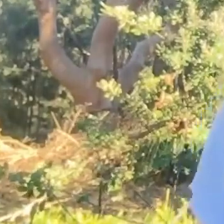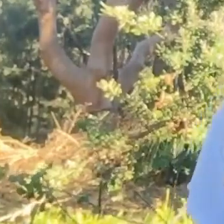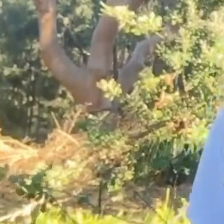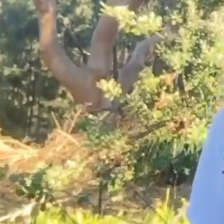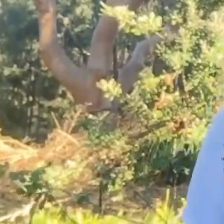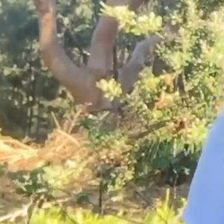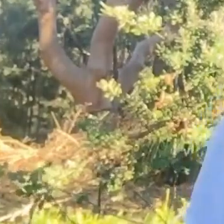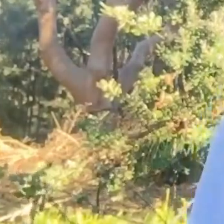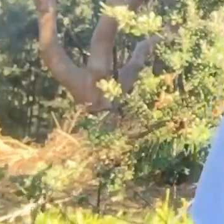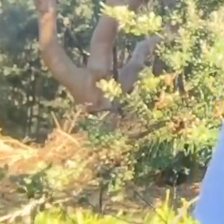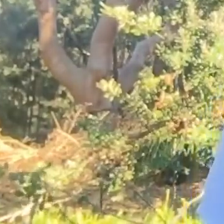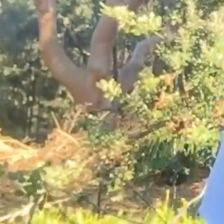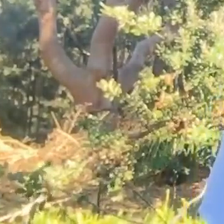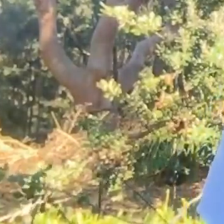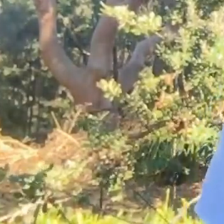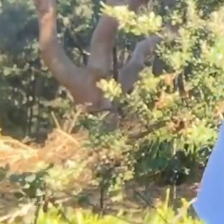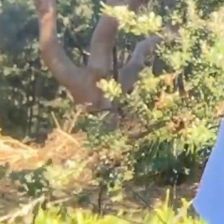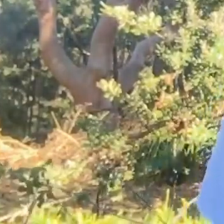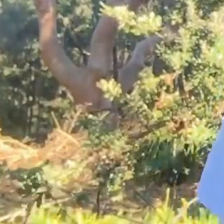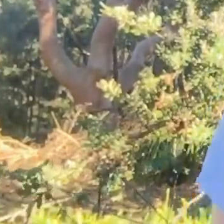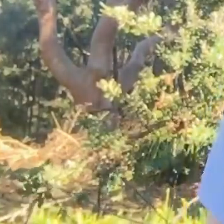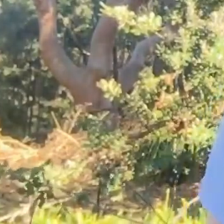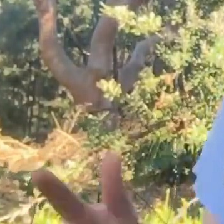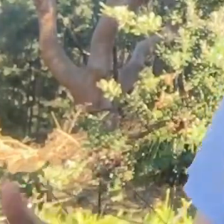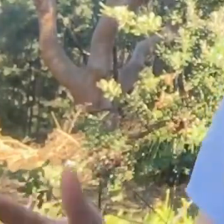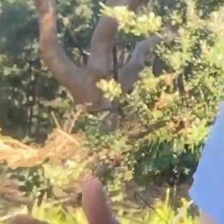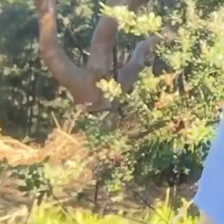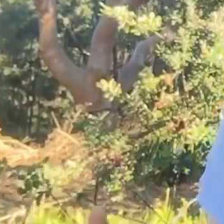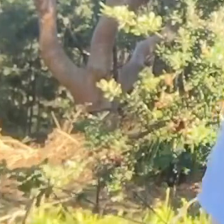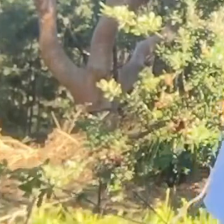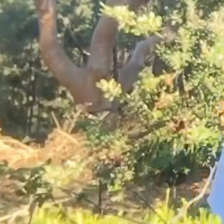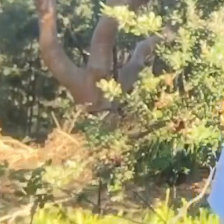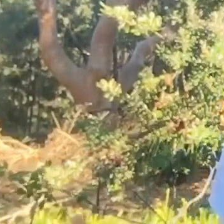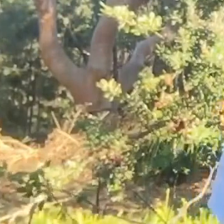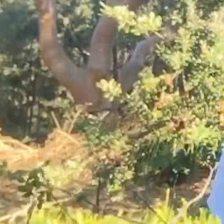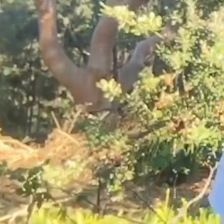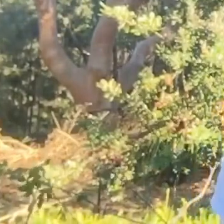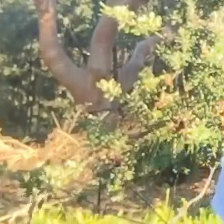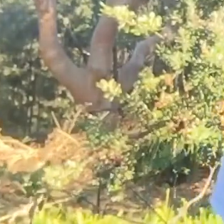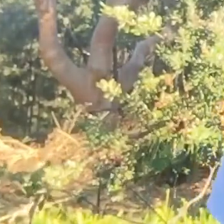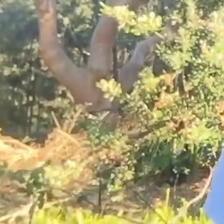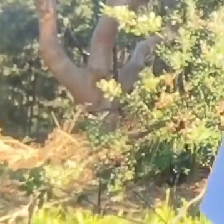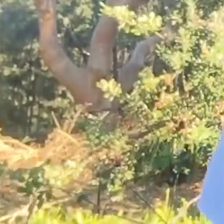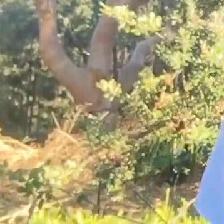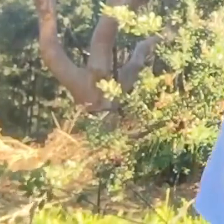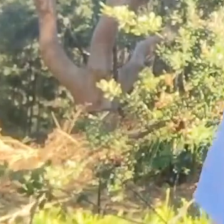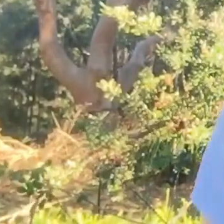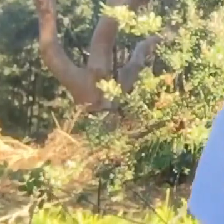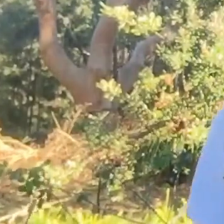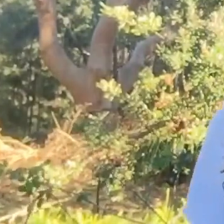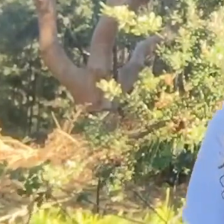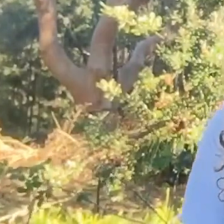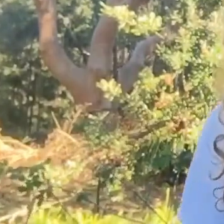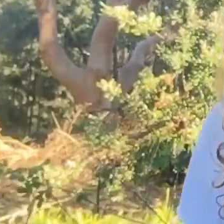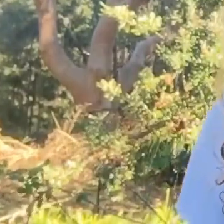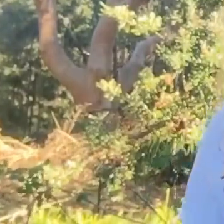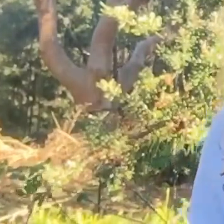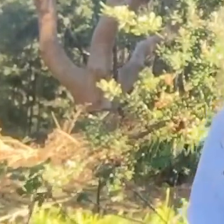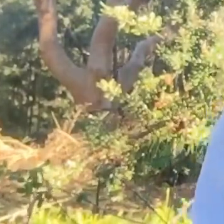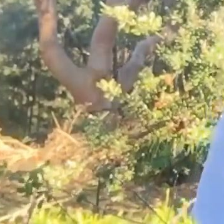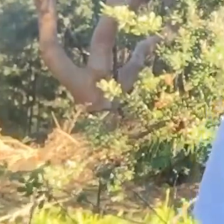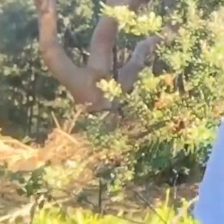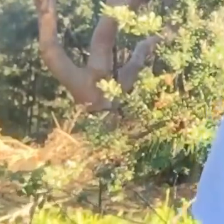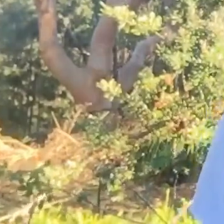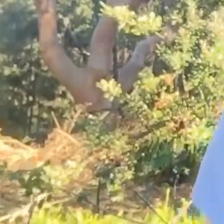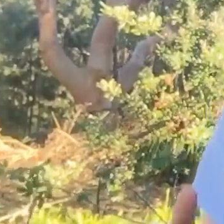and to never give up on kids ministry. Lord, we also thank you for the work that's been done by the youth team. We are especially thankful for